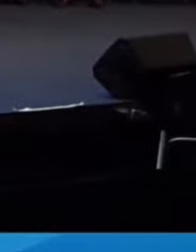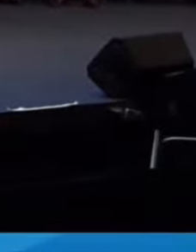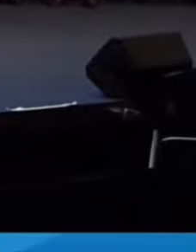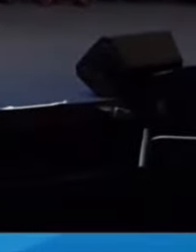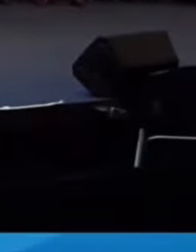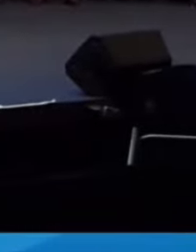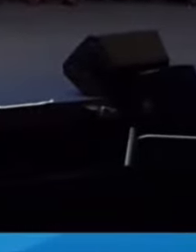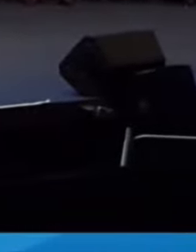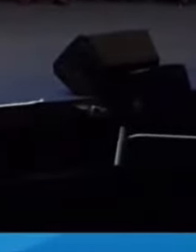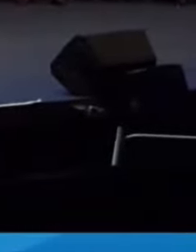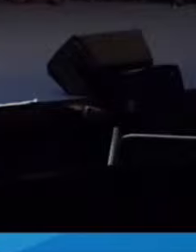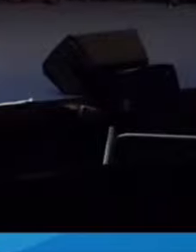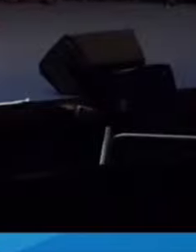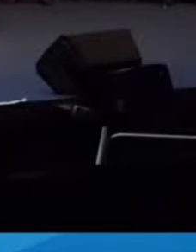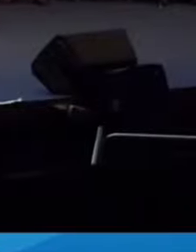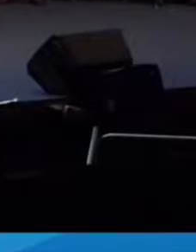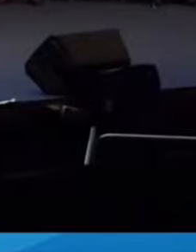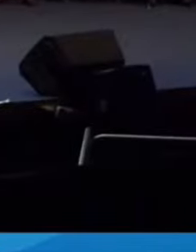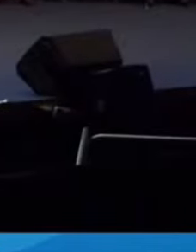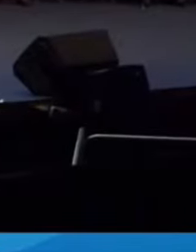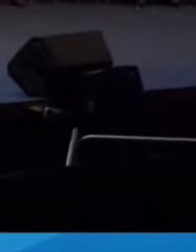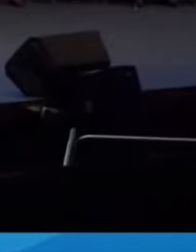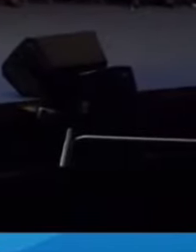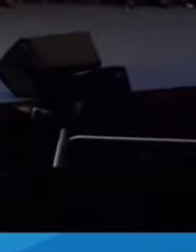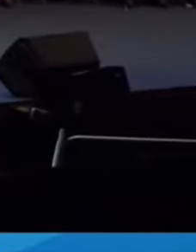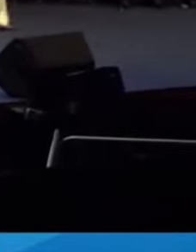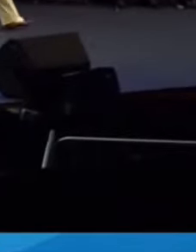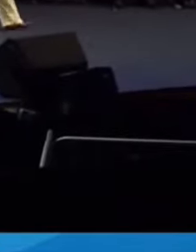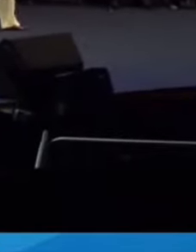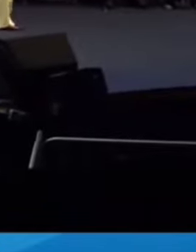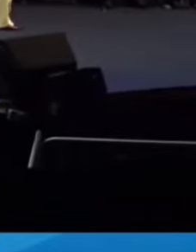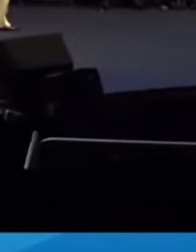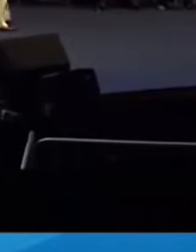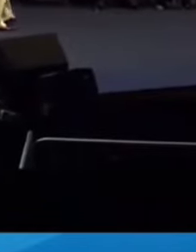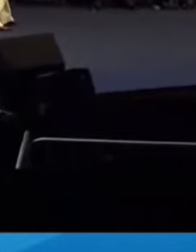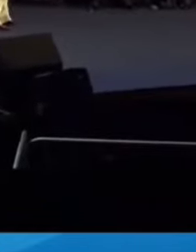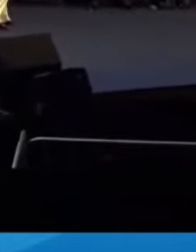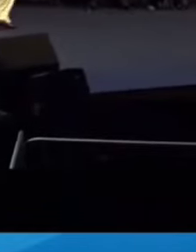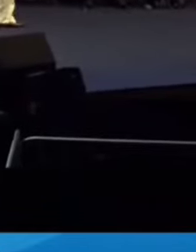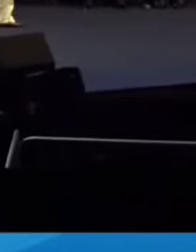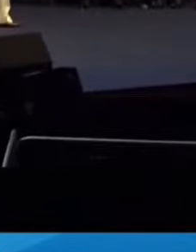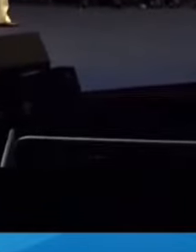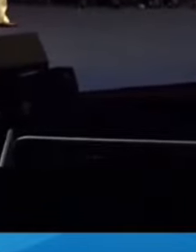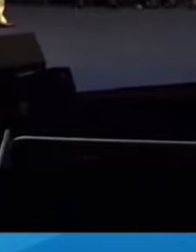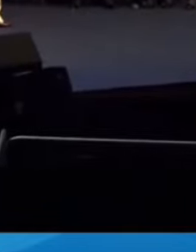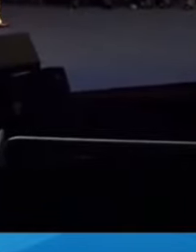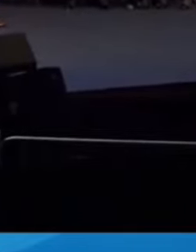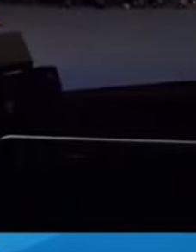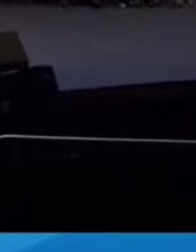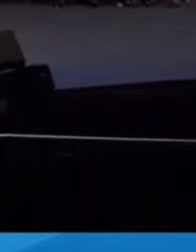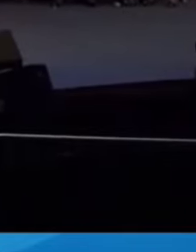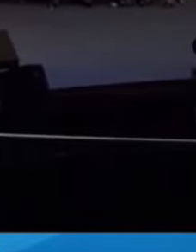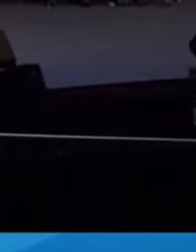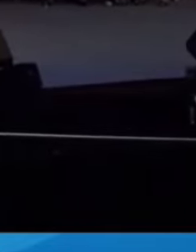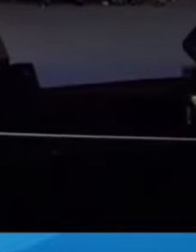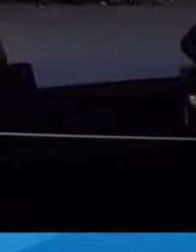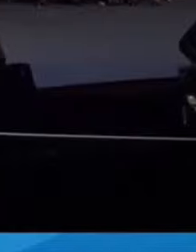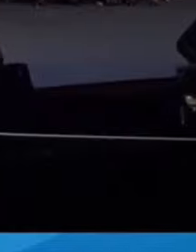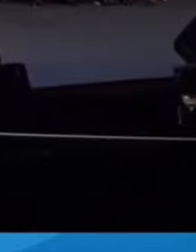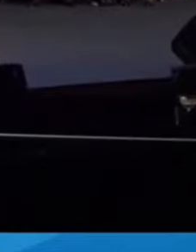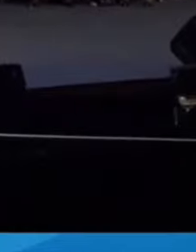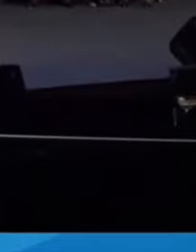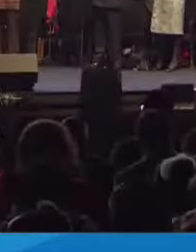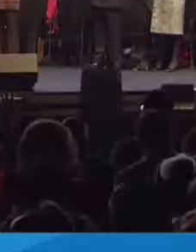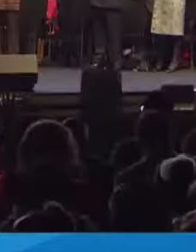and I read what it says blessed is the man that considers the poor the